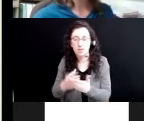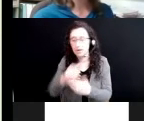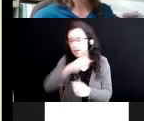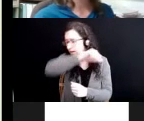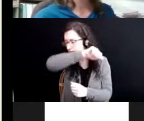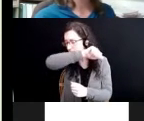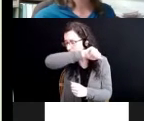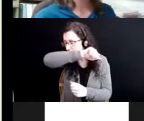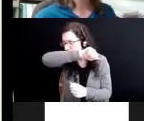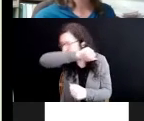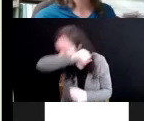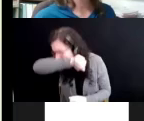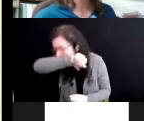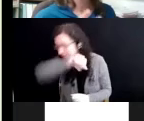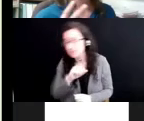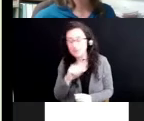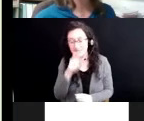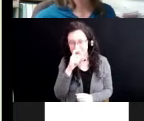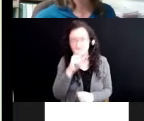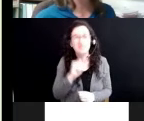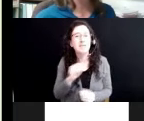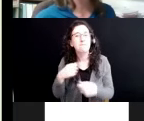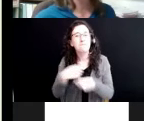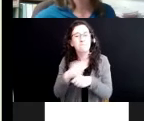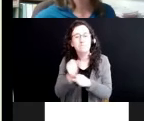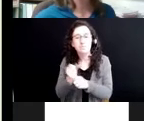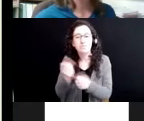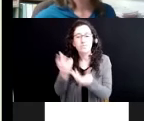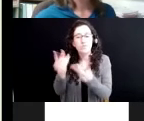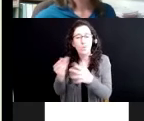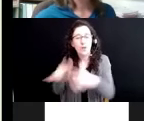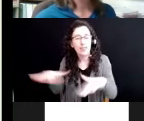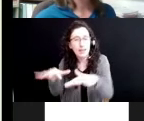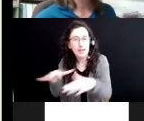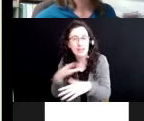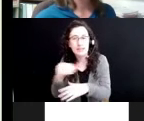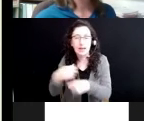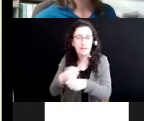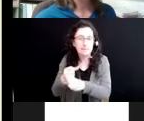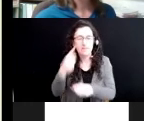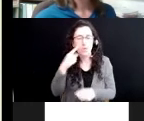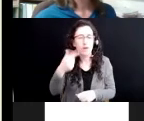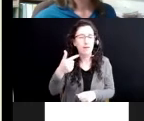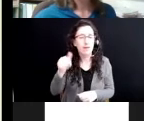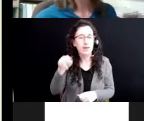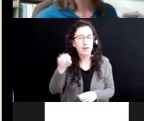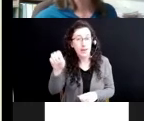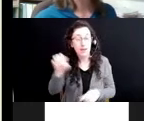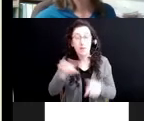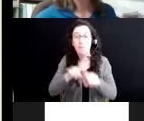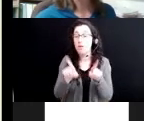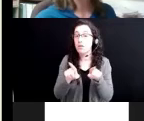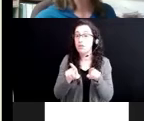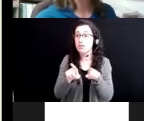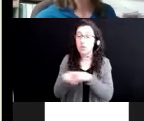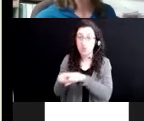wetlands and through their damming activities, but also promoting or cleaning water.